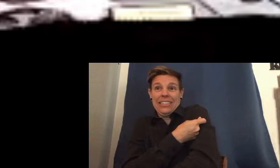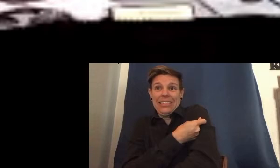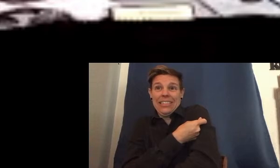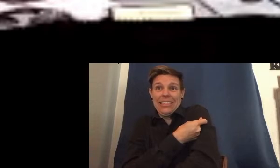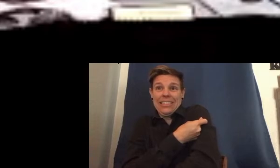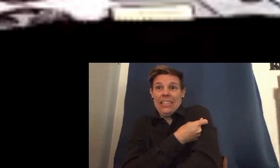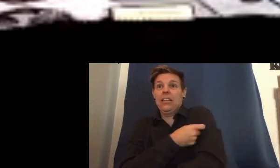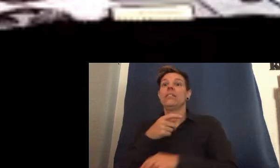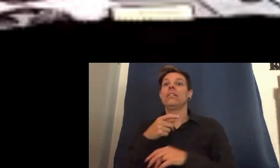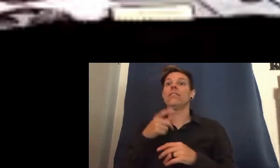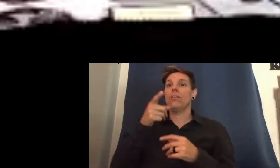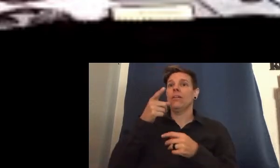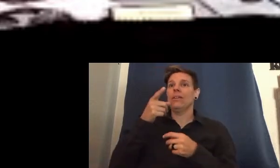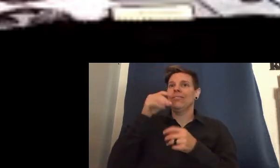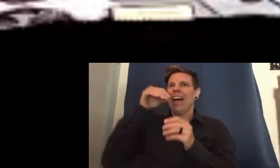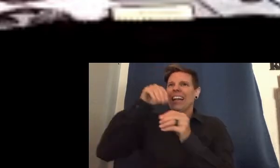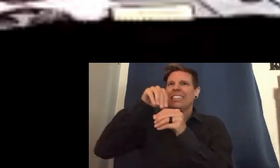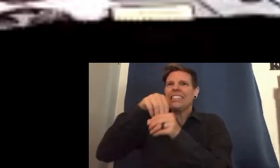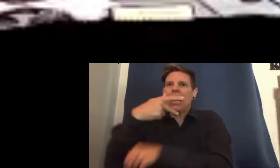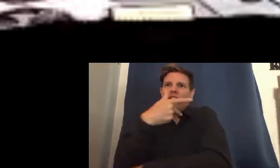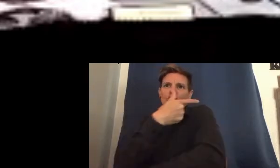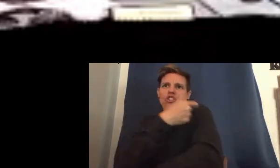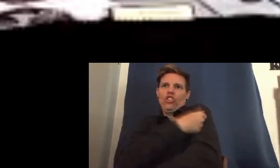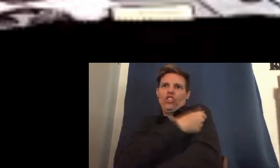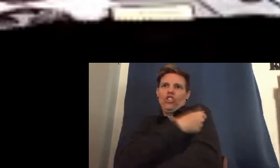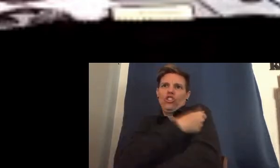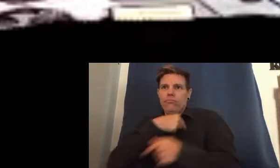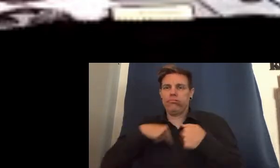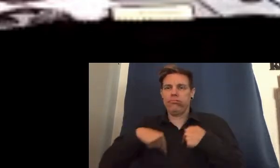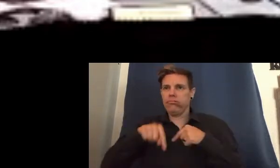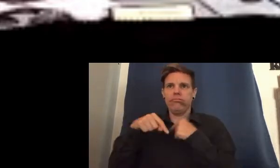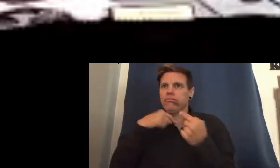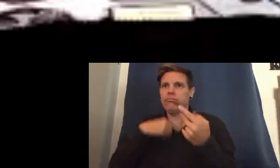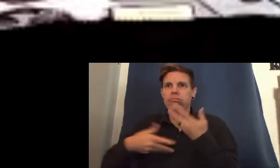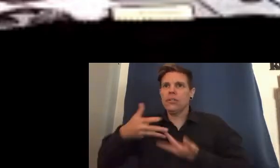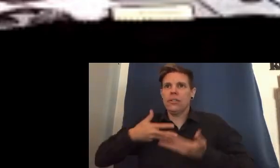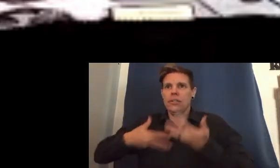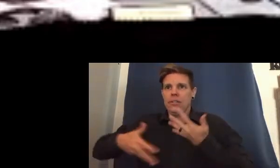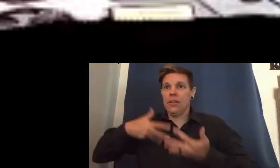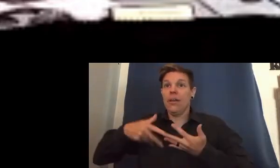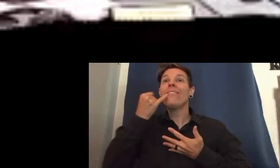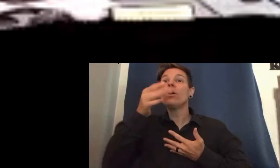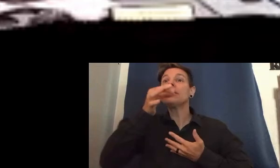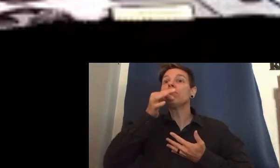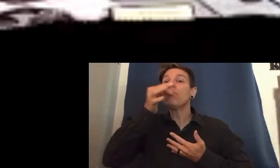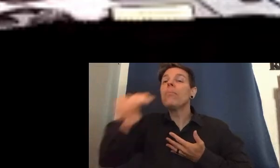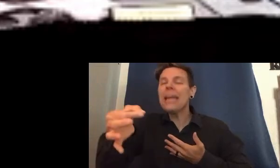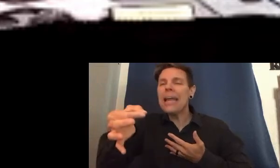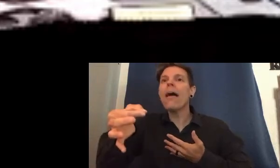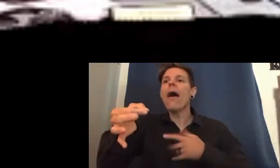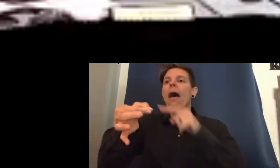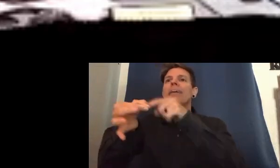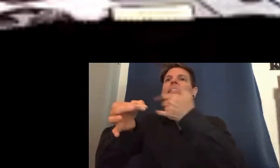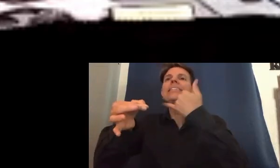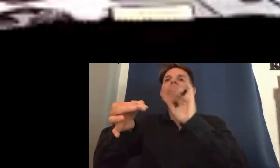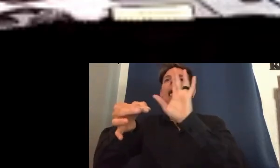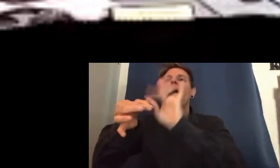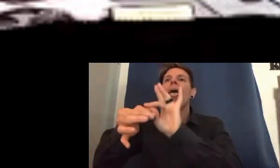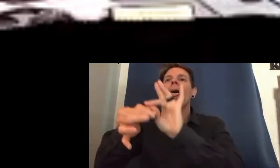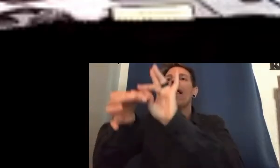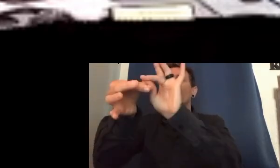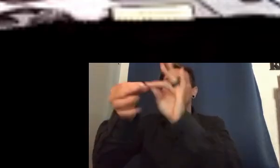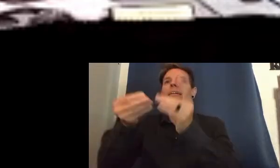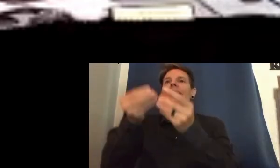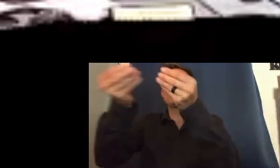droplets multiply, so you have the potential to be able to pass it on. Where with a native or the UK variant, we